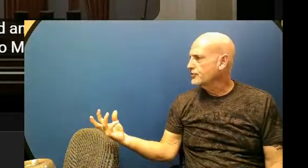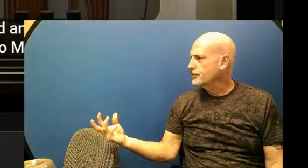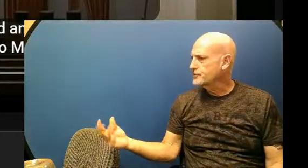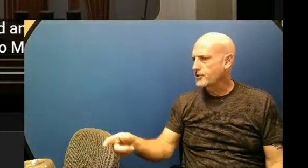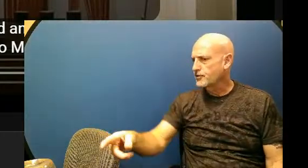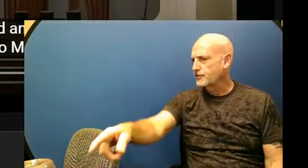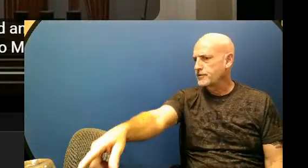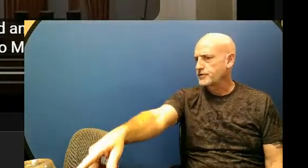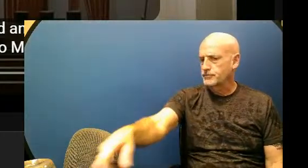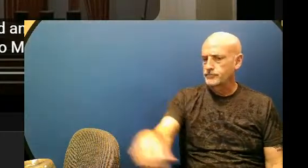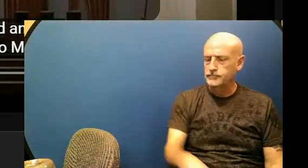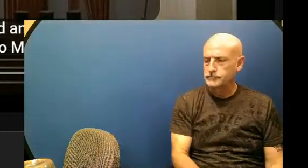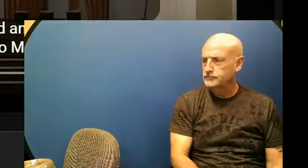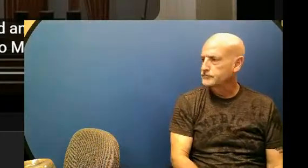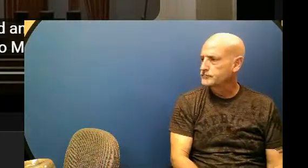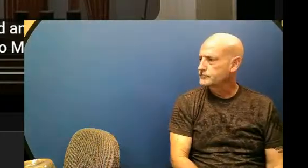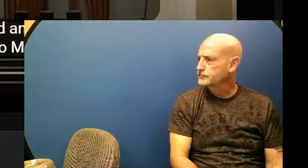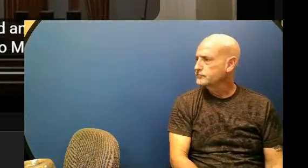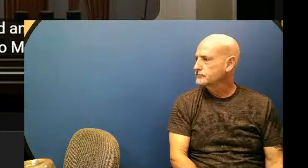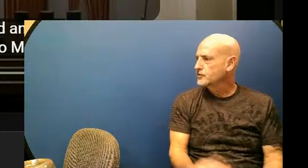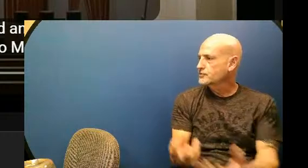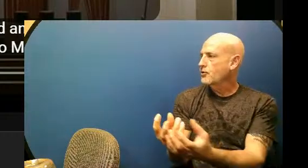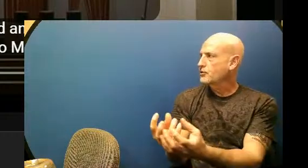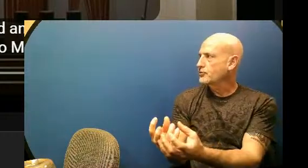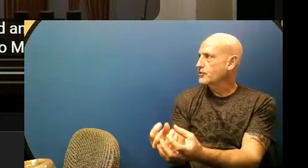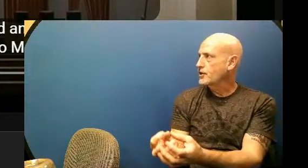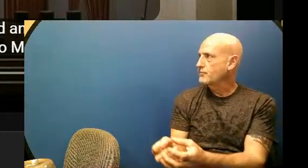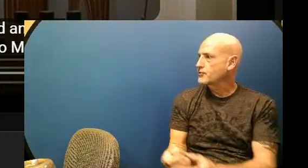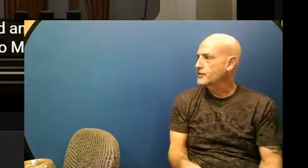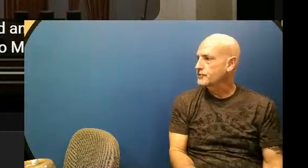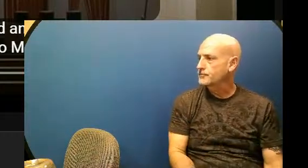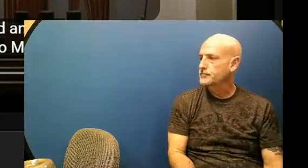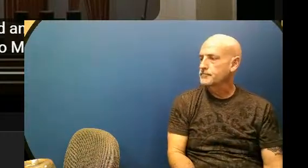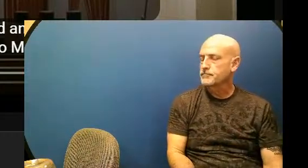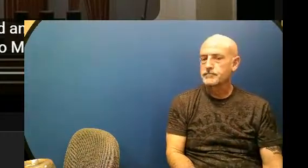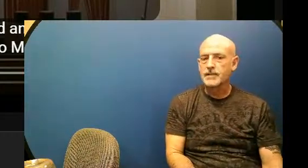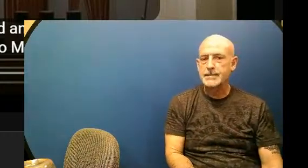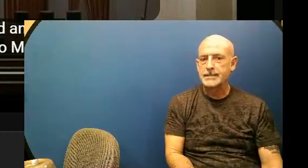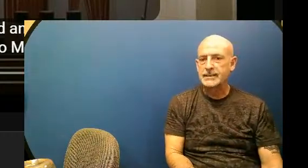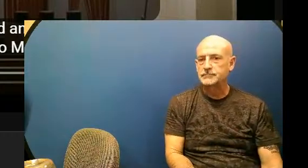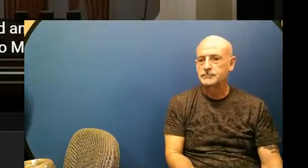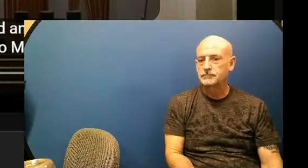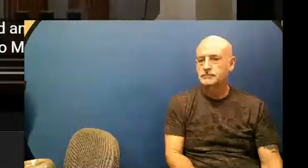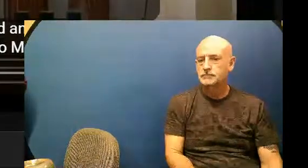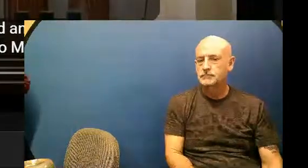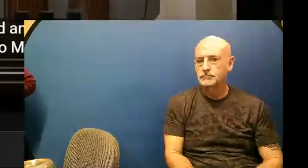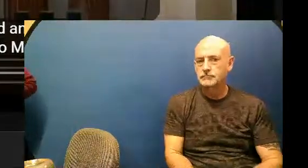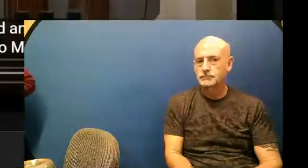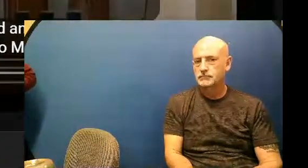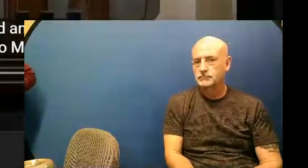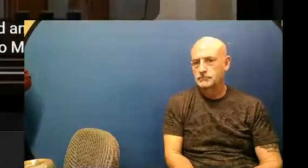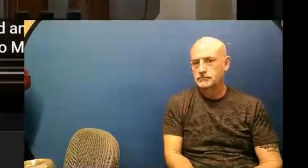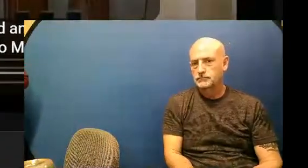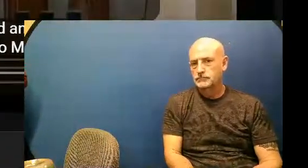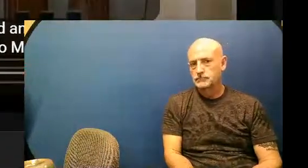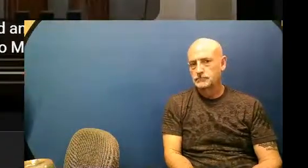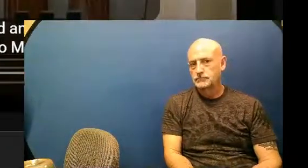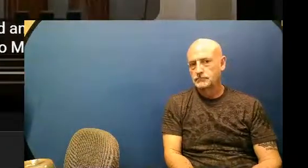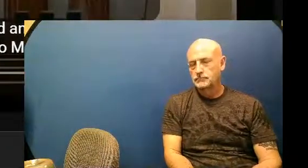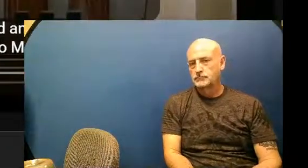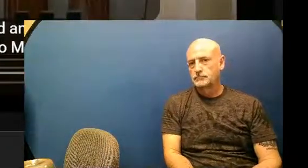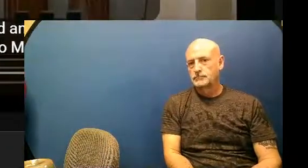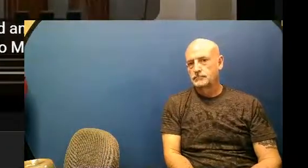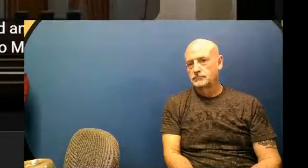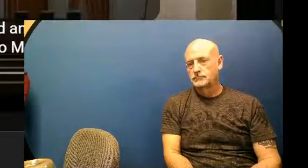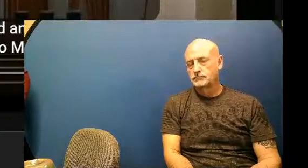strict scrutiny because of the First Amendment implications. And the act fails that test, and indeed any level of scrutiny under this court's case law,